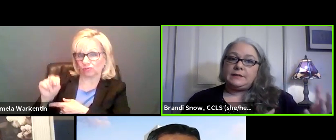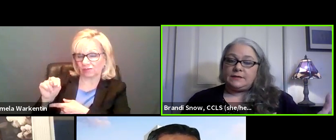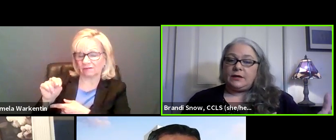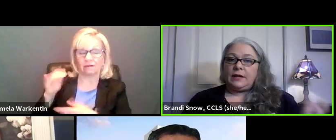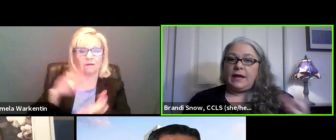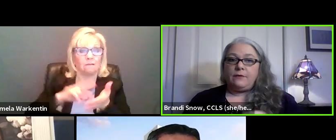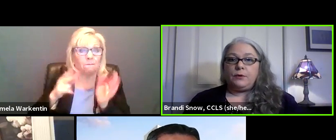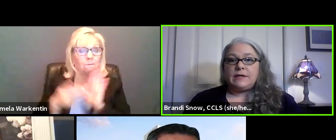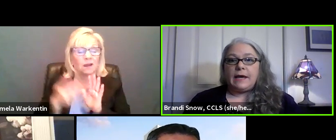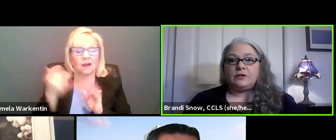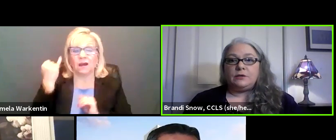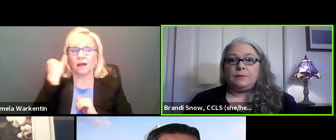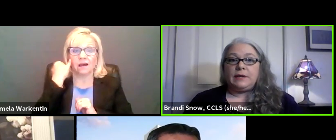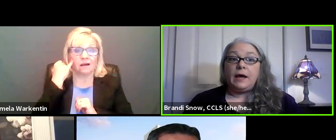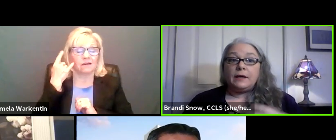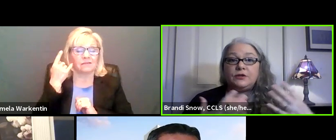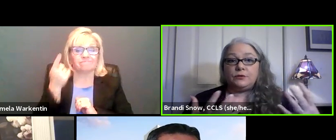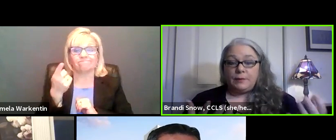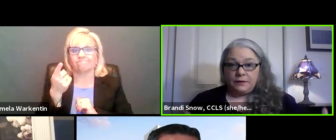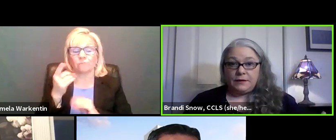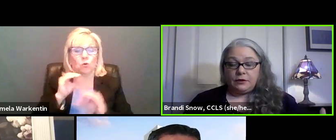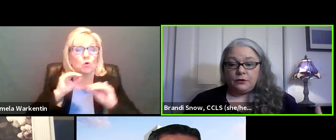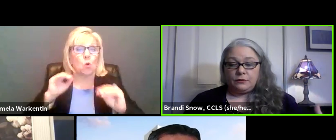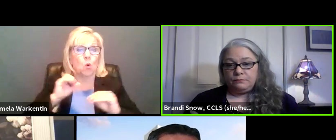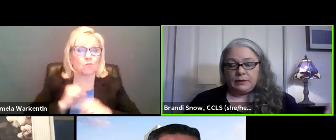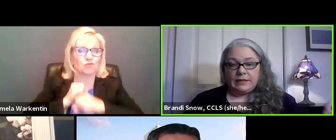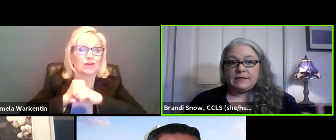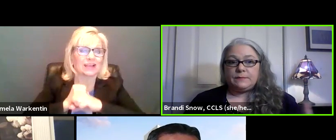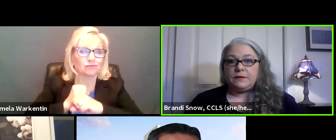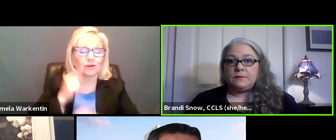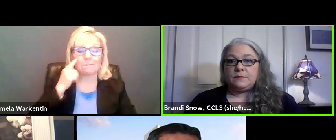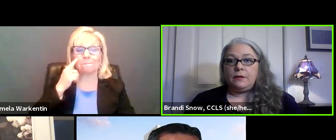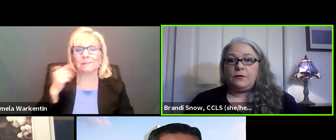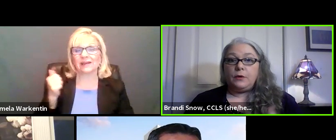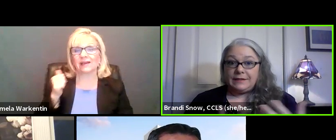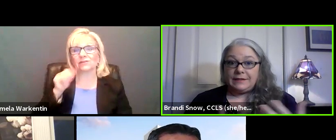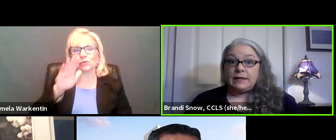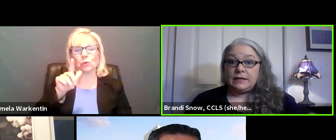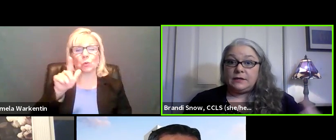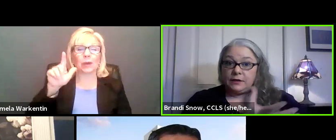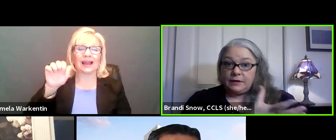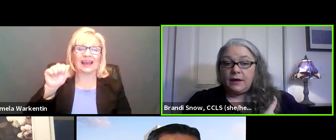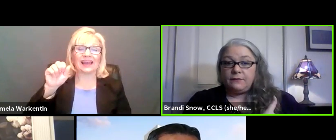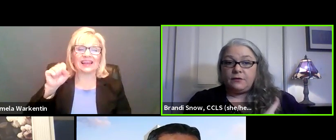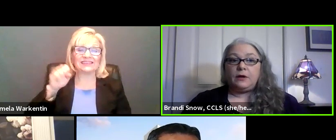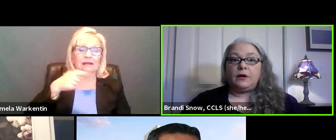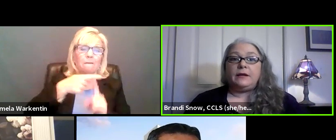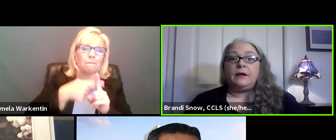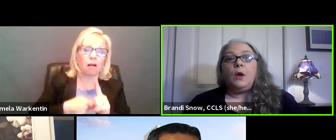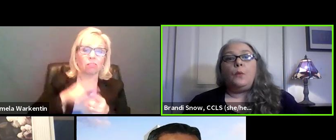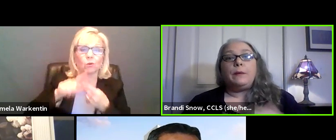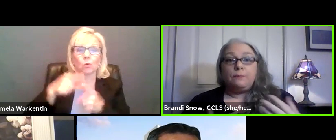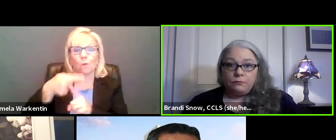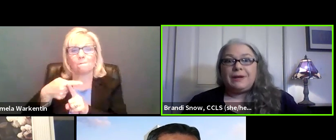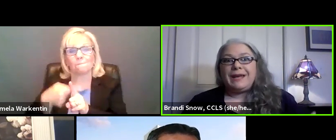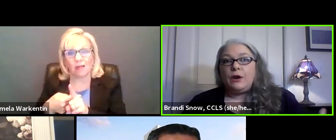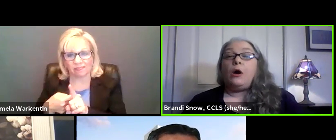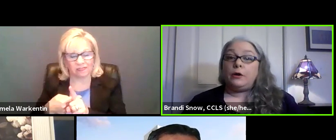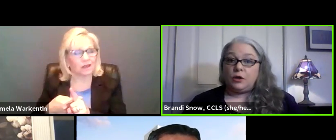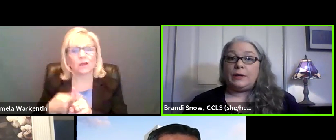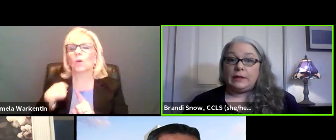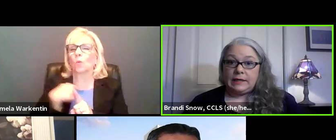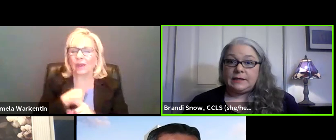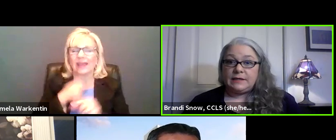wouldn't necessarily have a protection because your lease is month to month or it's ended during the covered period, we